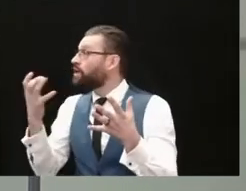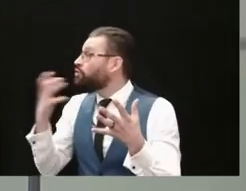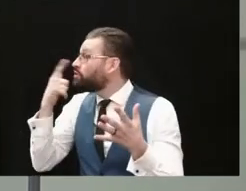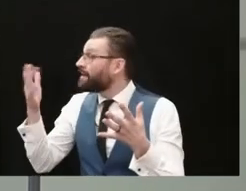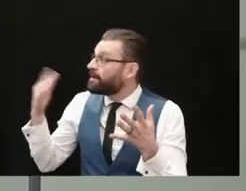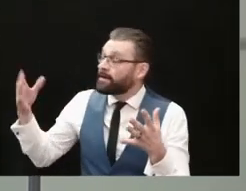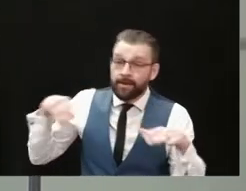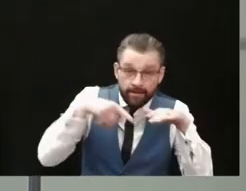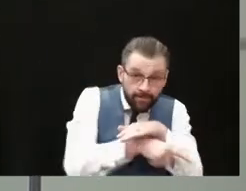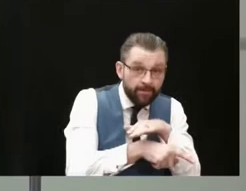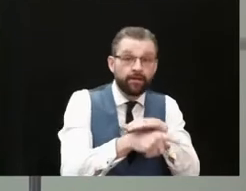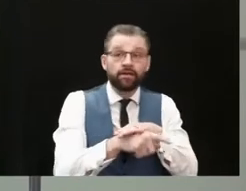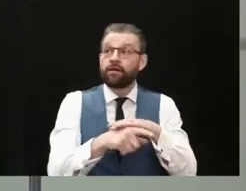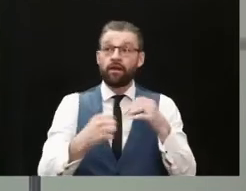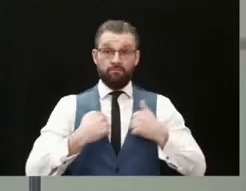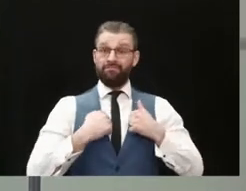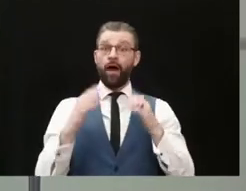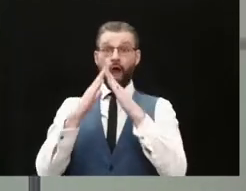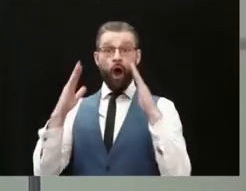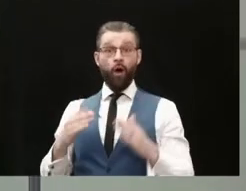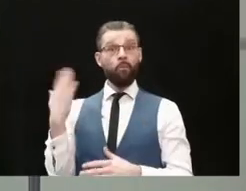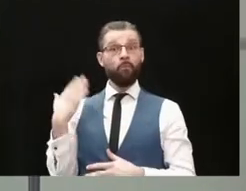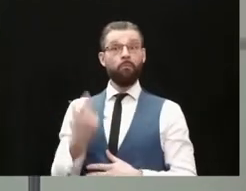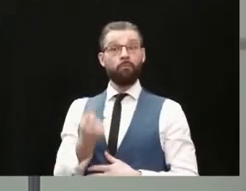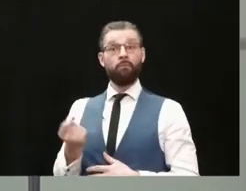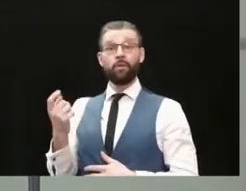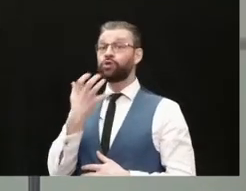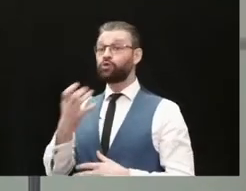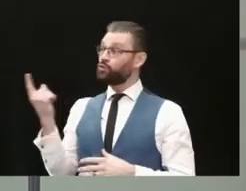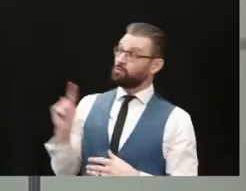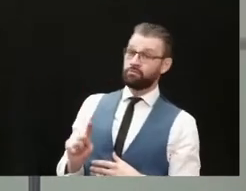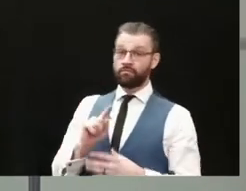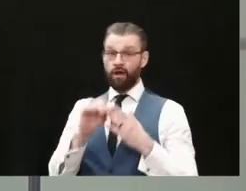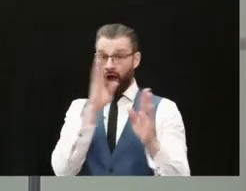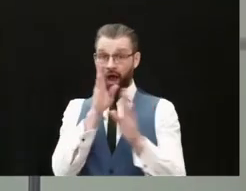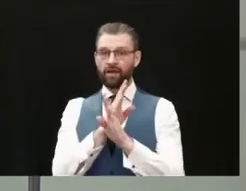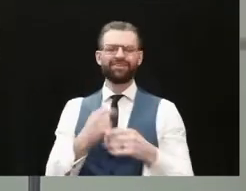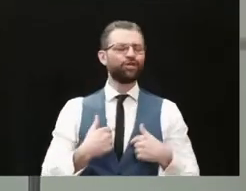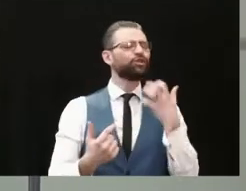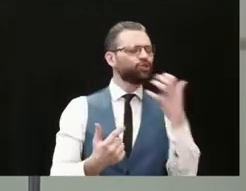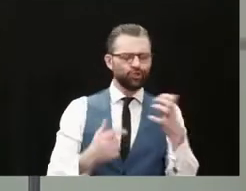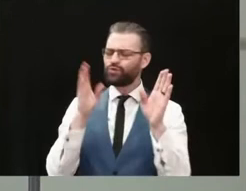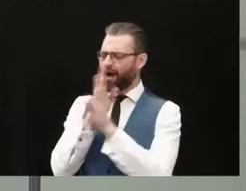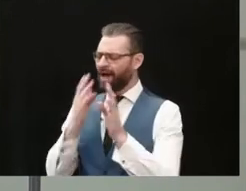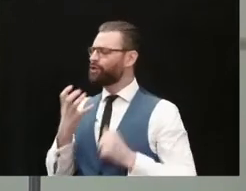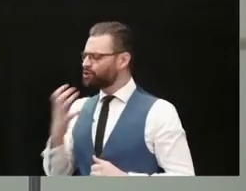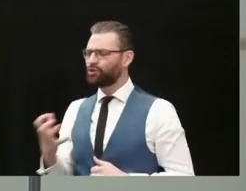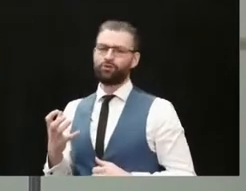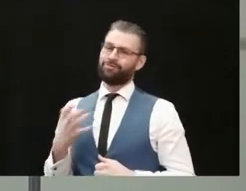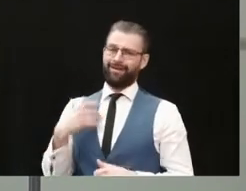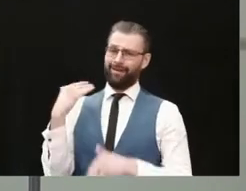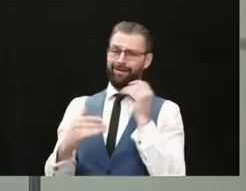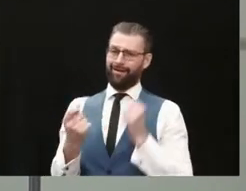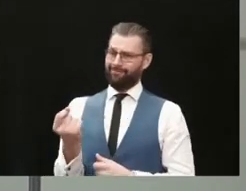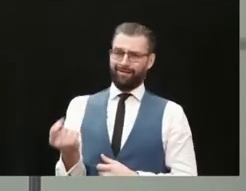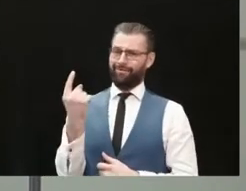to hide. We even hid Jews in our own home from time to time. Jews hiding Jews, that's something you don't come across very